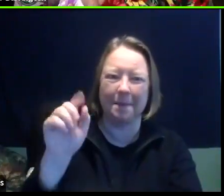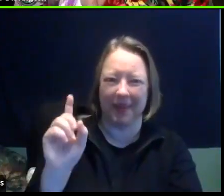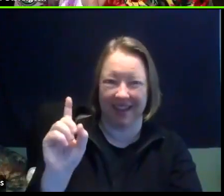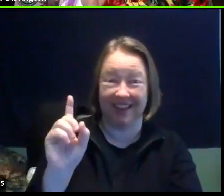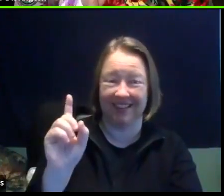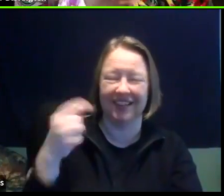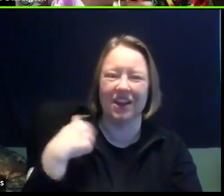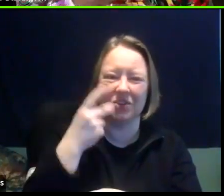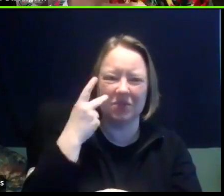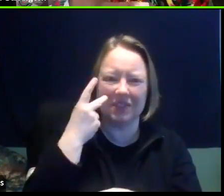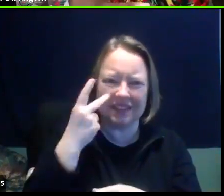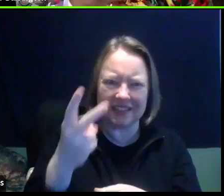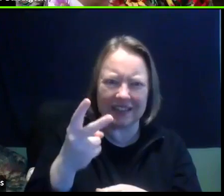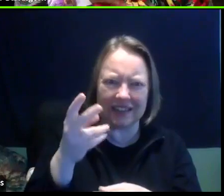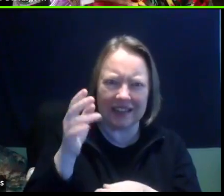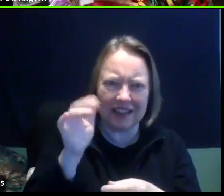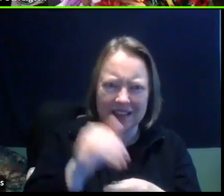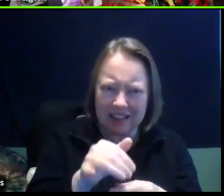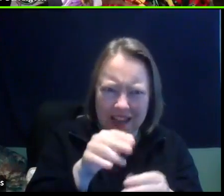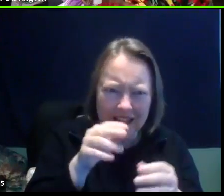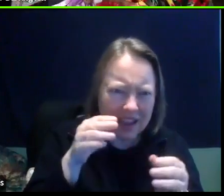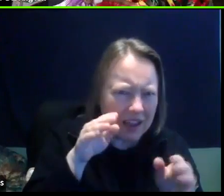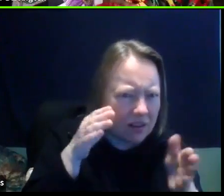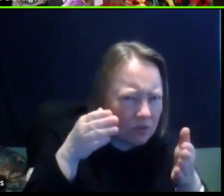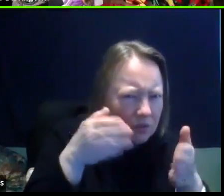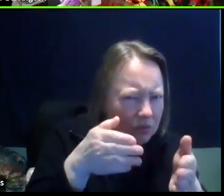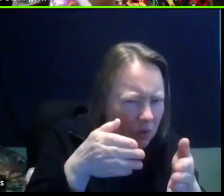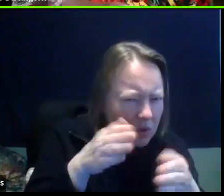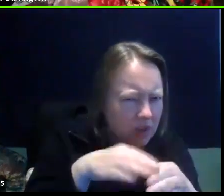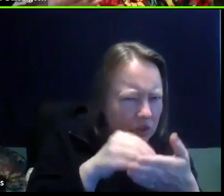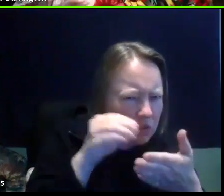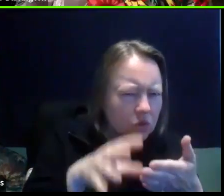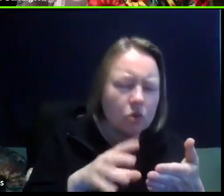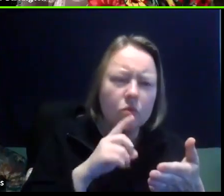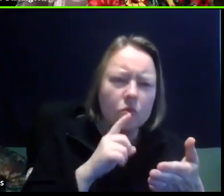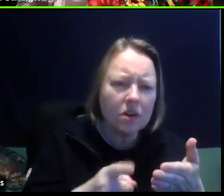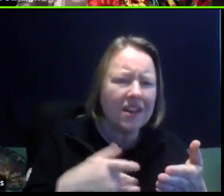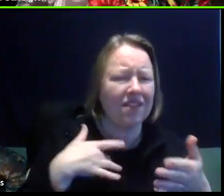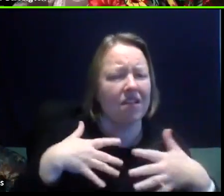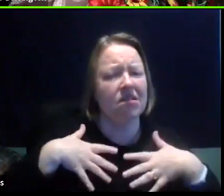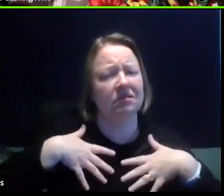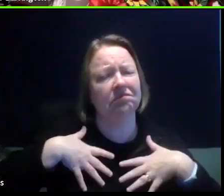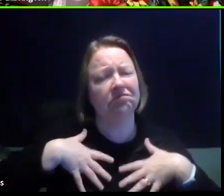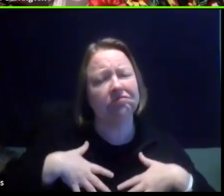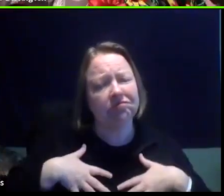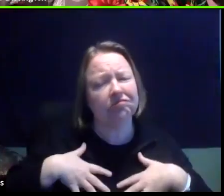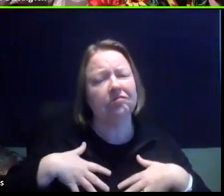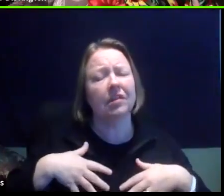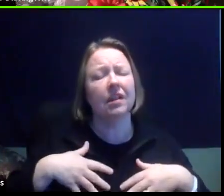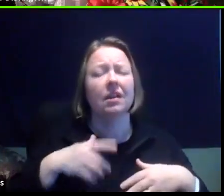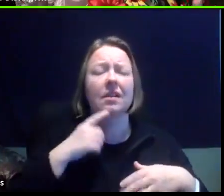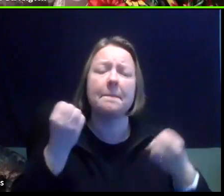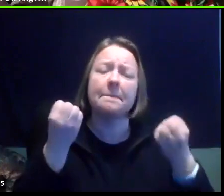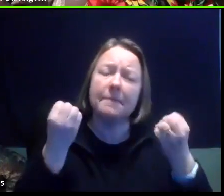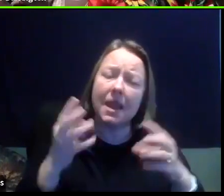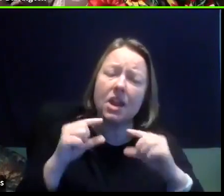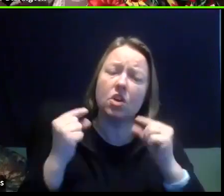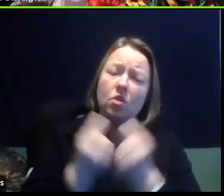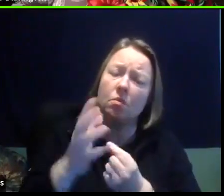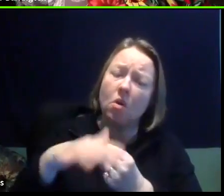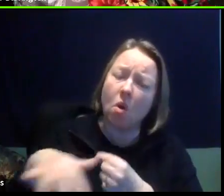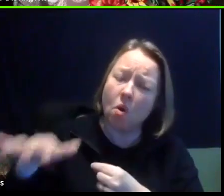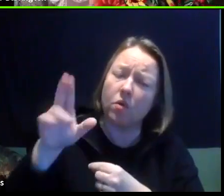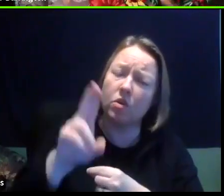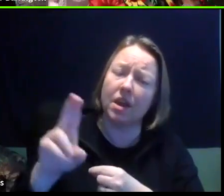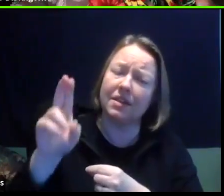view of it, it was extremely disparaging to me. And I realized that there are many groups around the United States